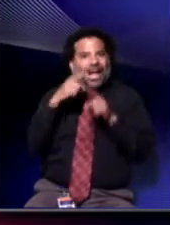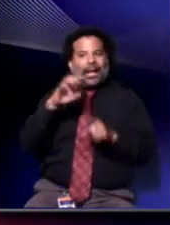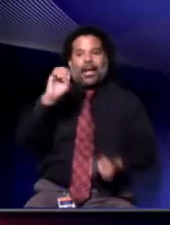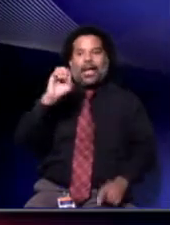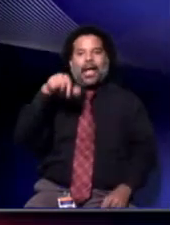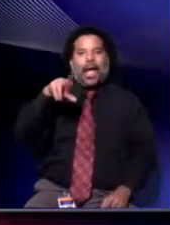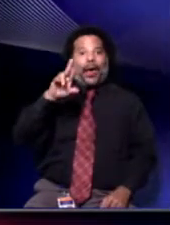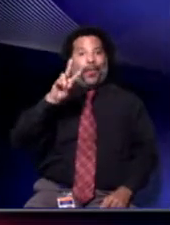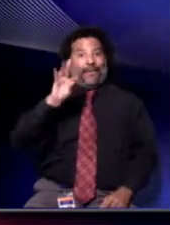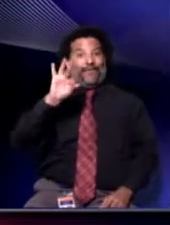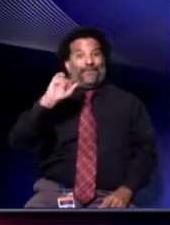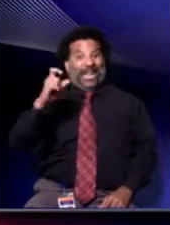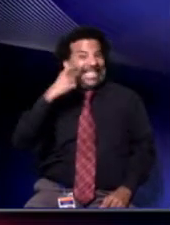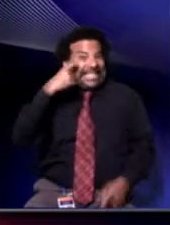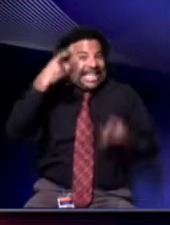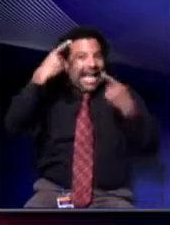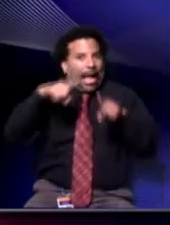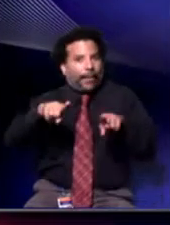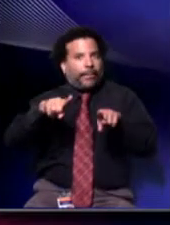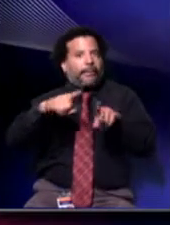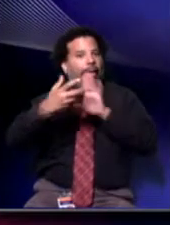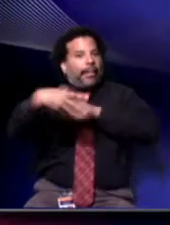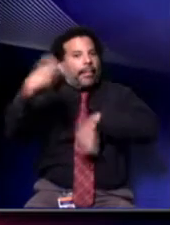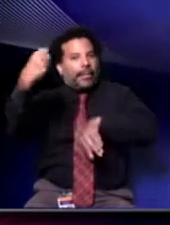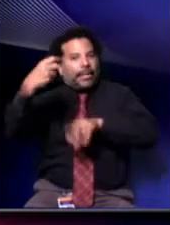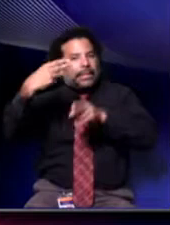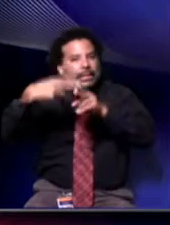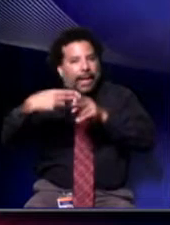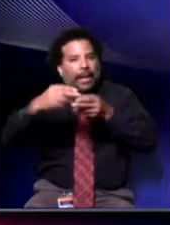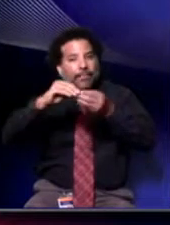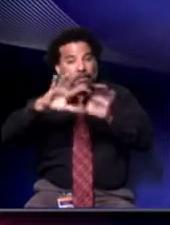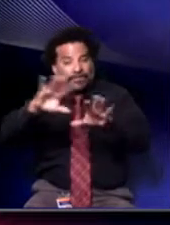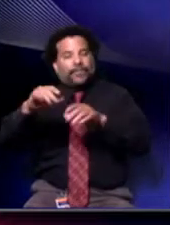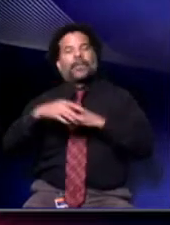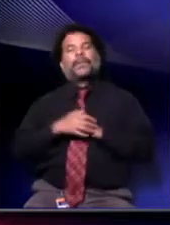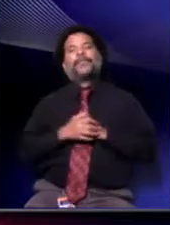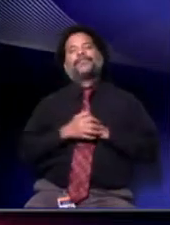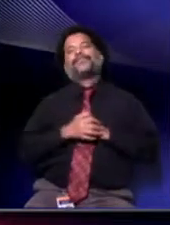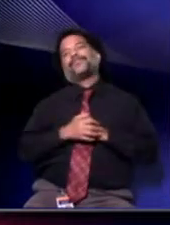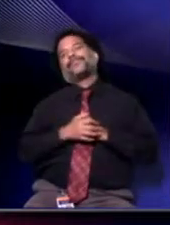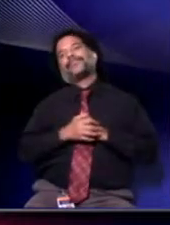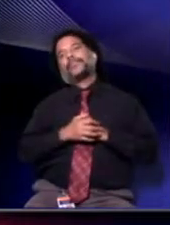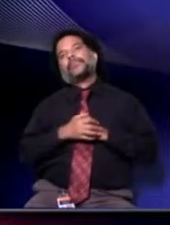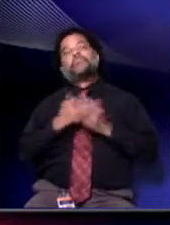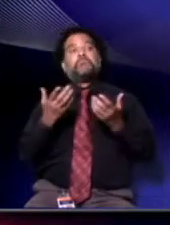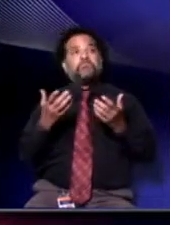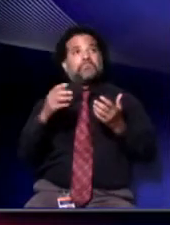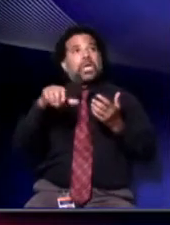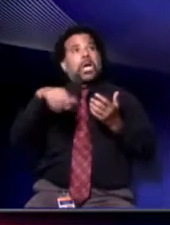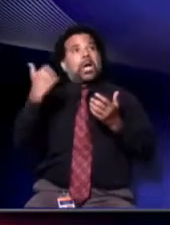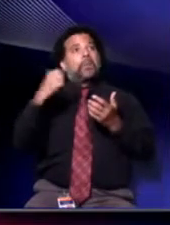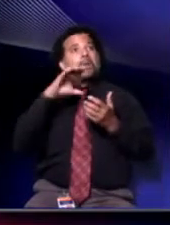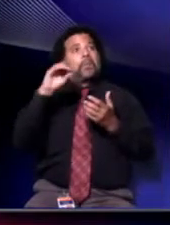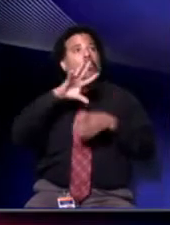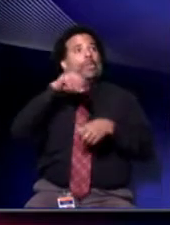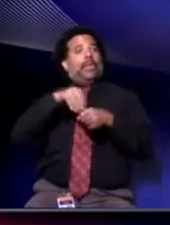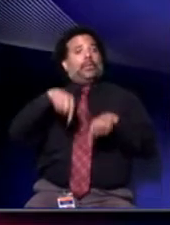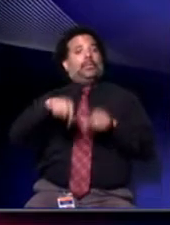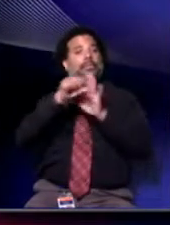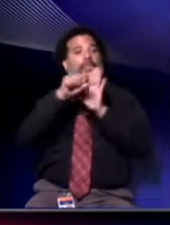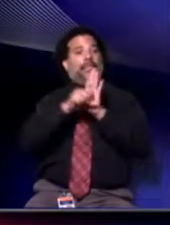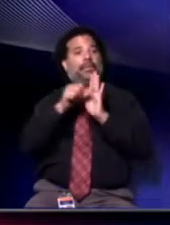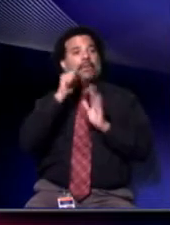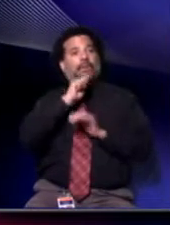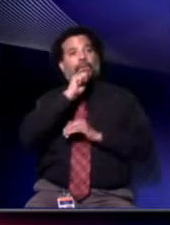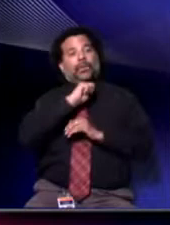Equifax breach. In terms of other entities within the state,